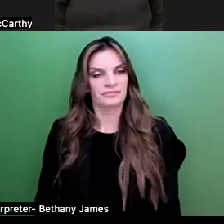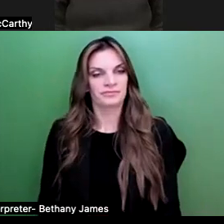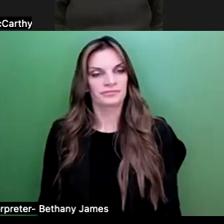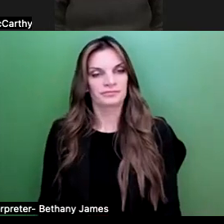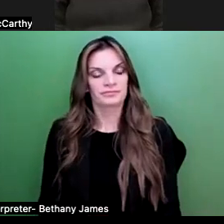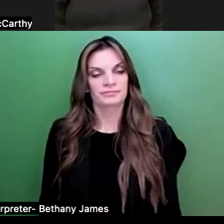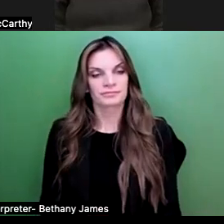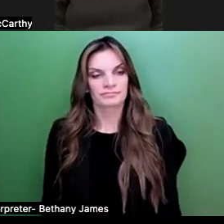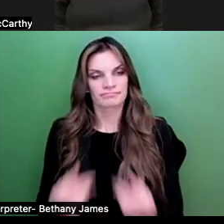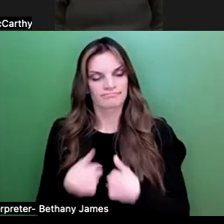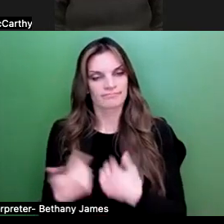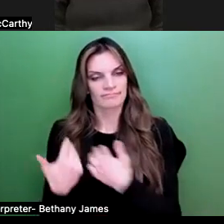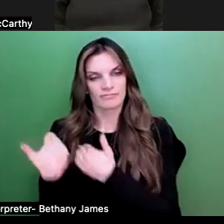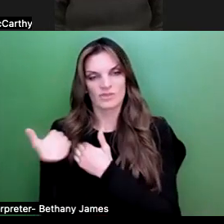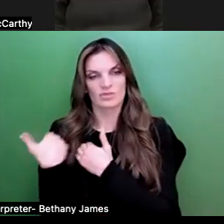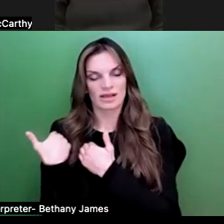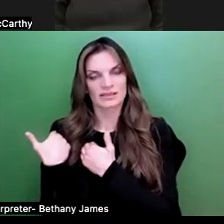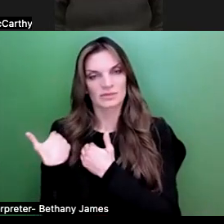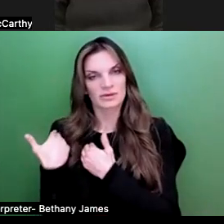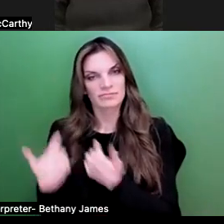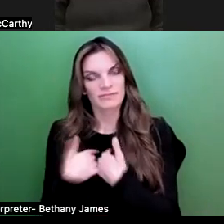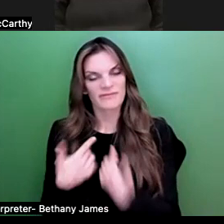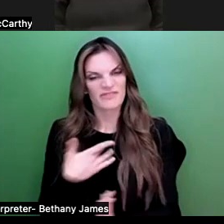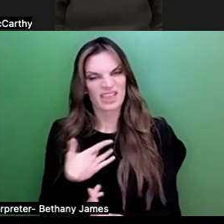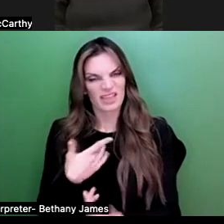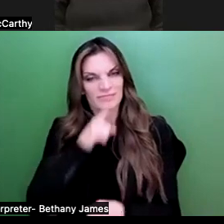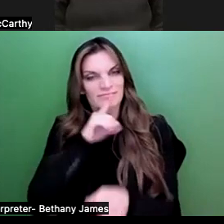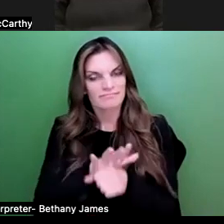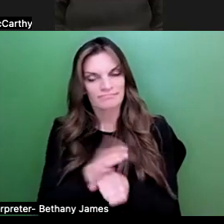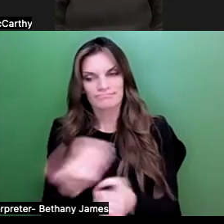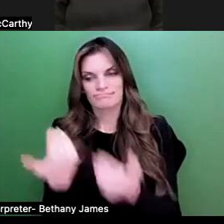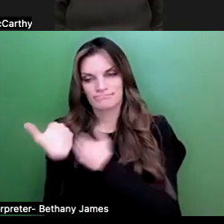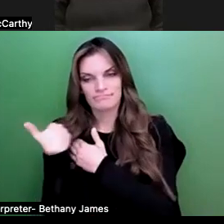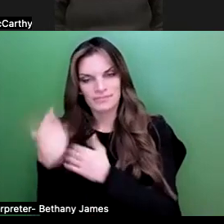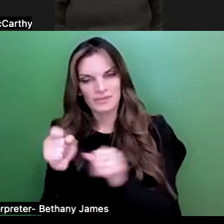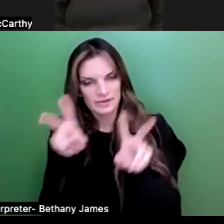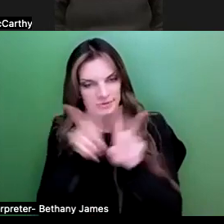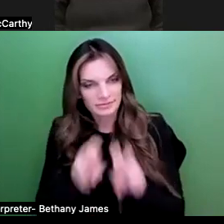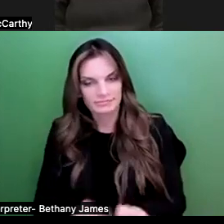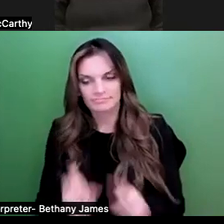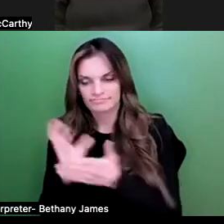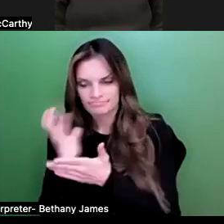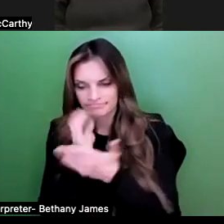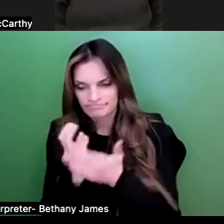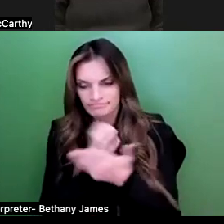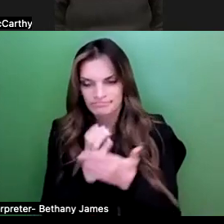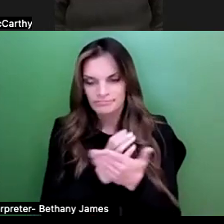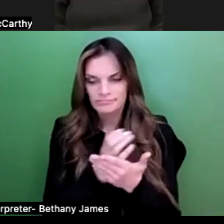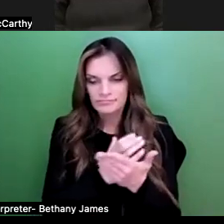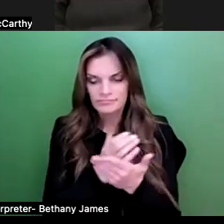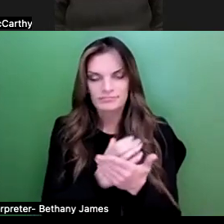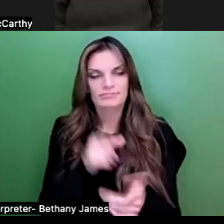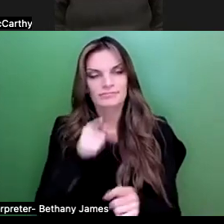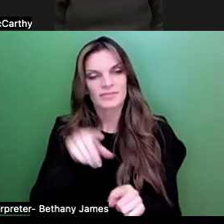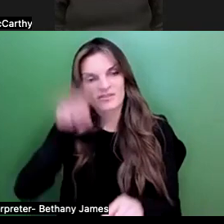in Tarrytown, I feel obligated to pay attention to every little aspect, and that includes our senior citizens, our fire department, our